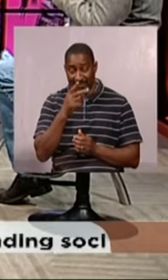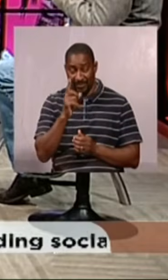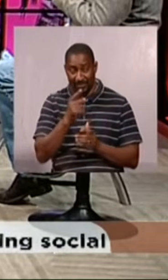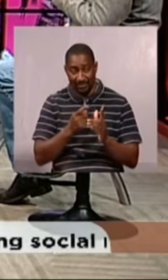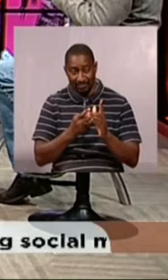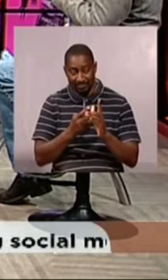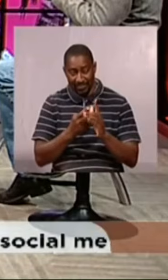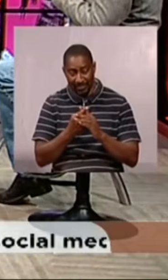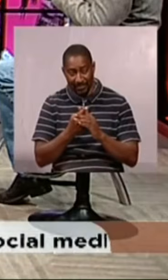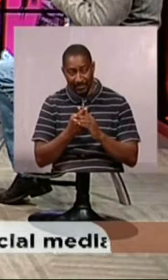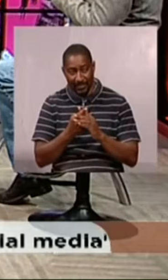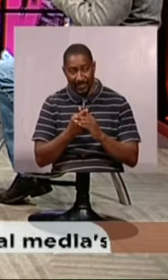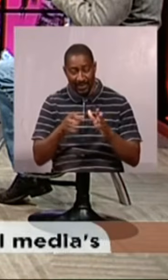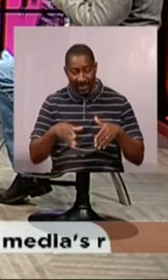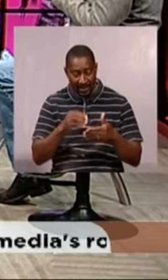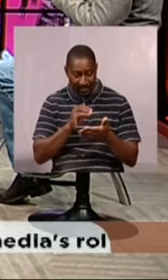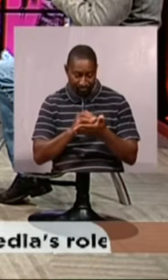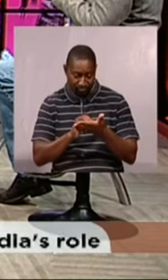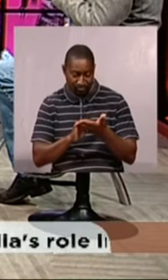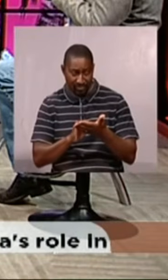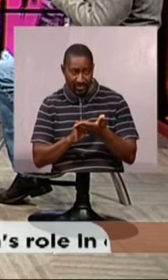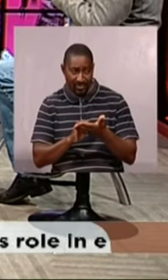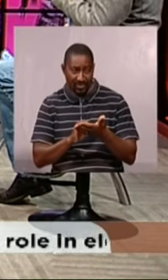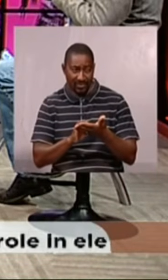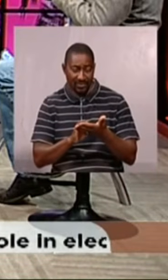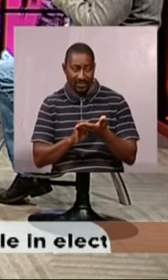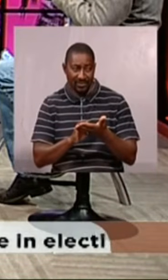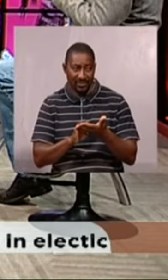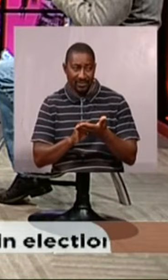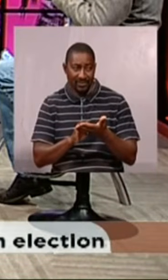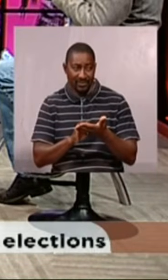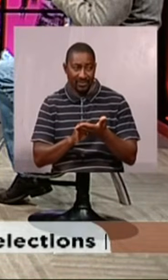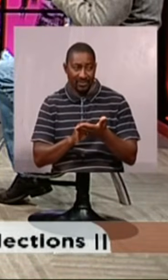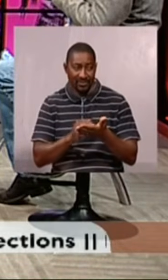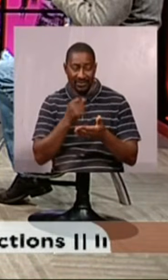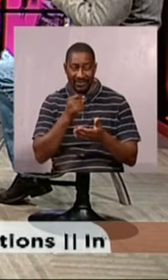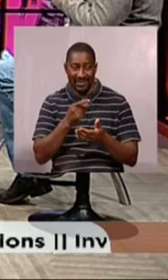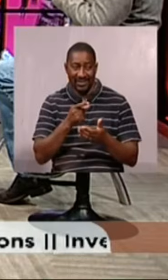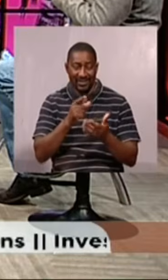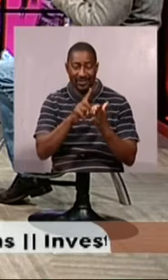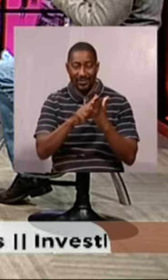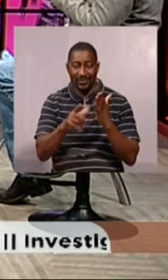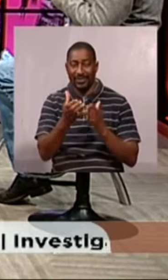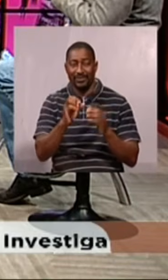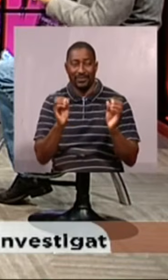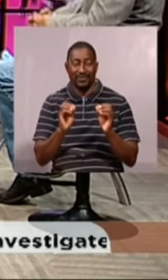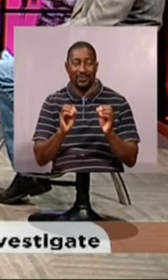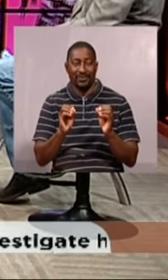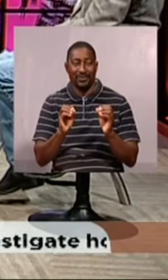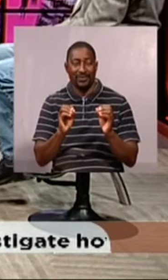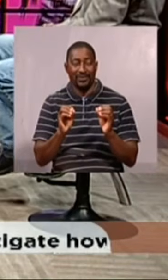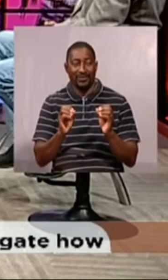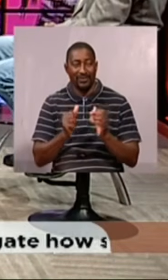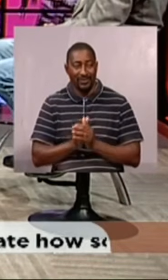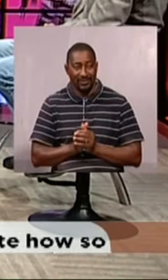that, this point that Rupesh just made of saying that we don't have laws around this? So I can just...